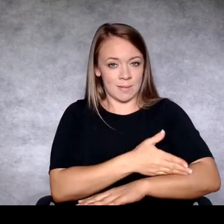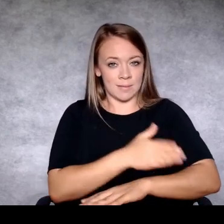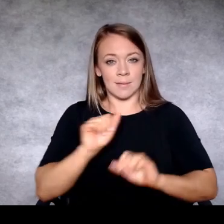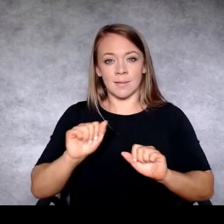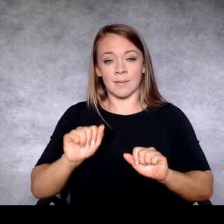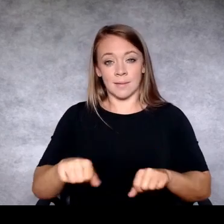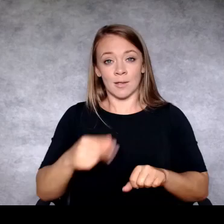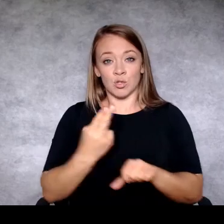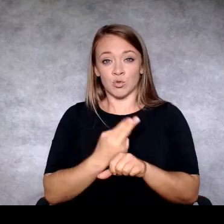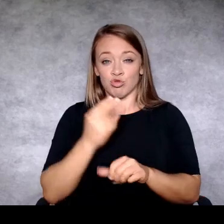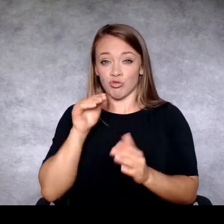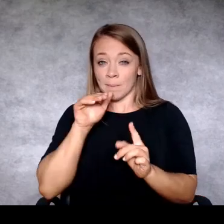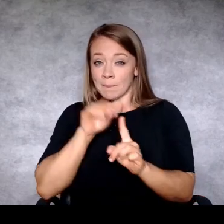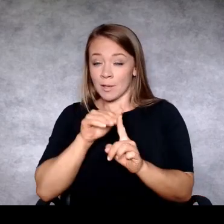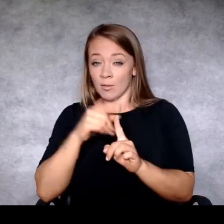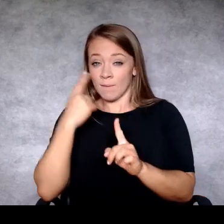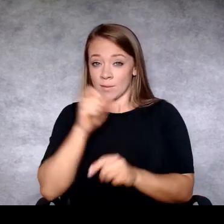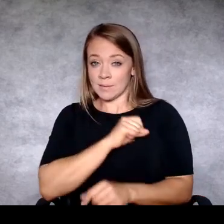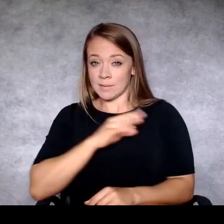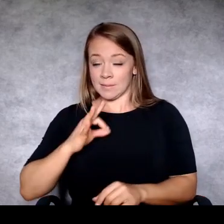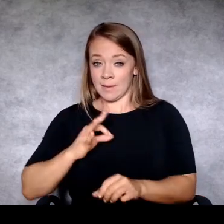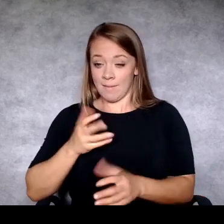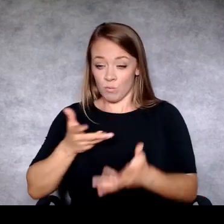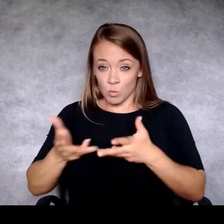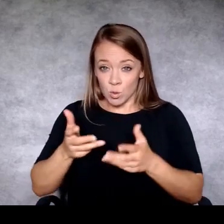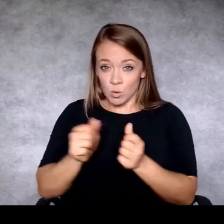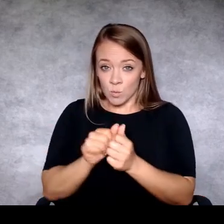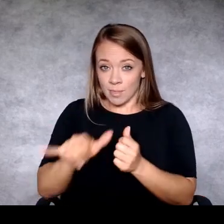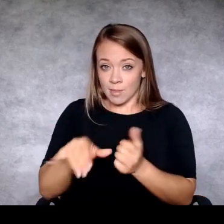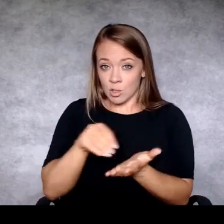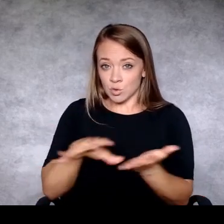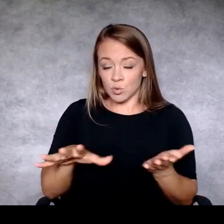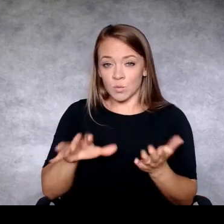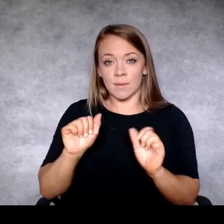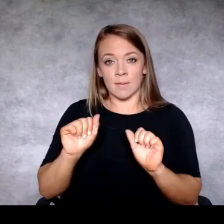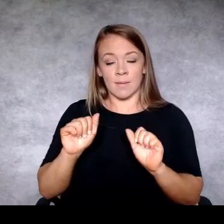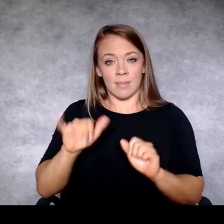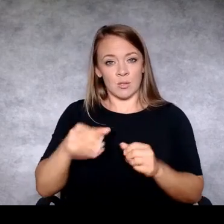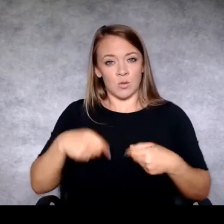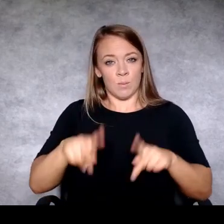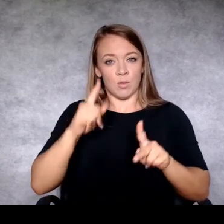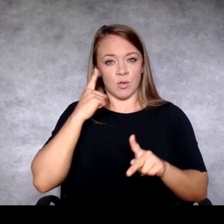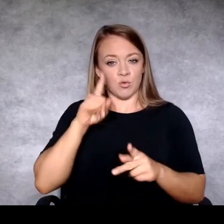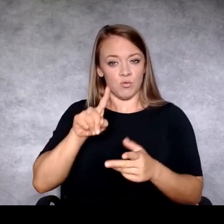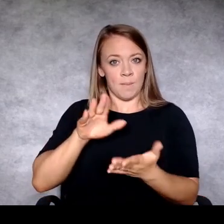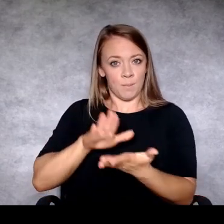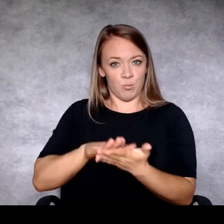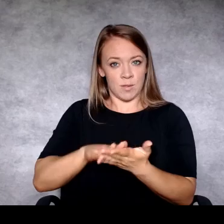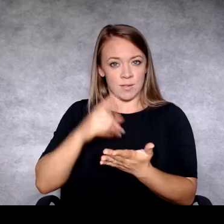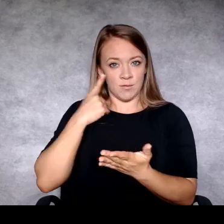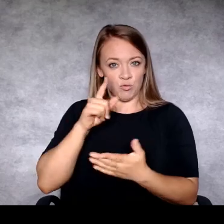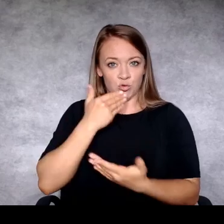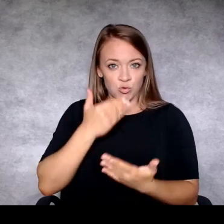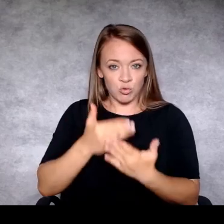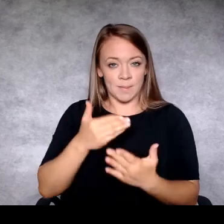as a reminder for staff working with a student to find opportunities to praise them for desired and target